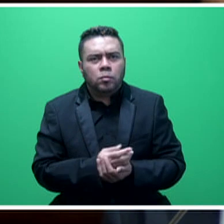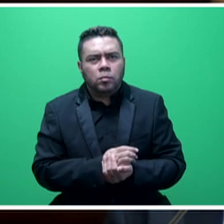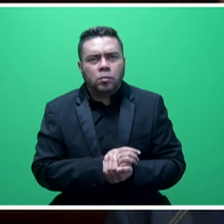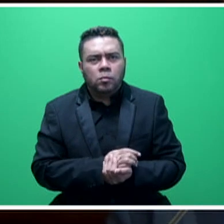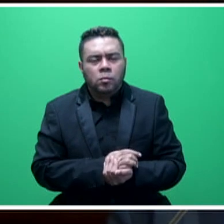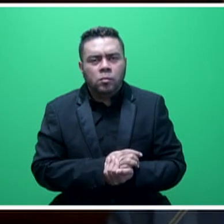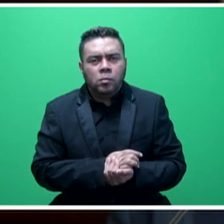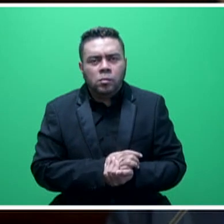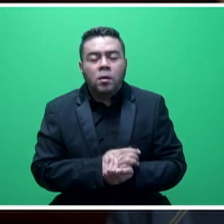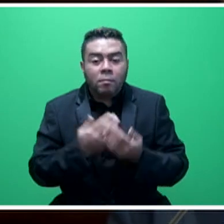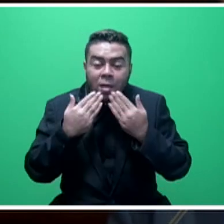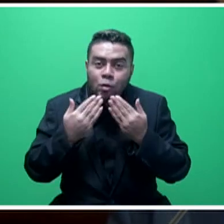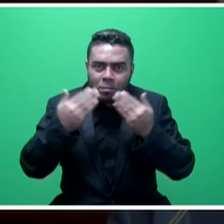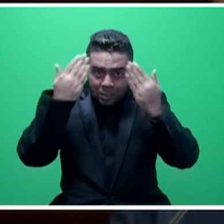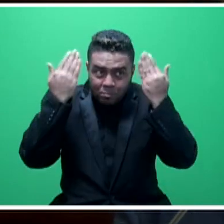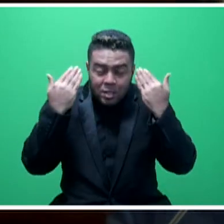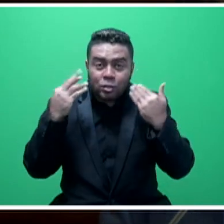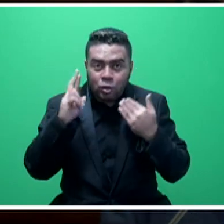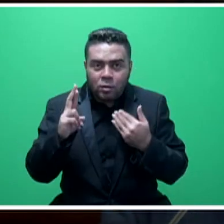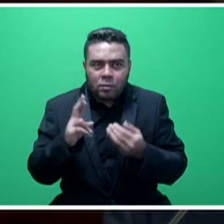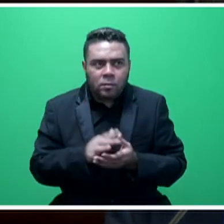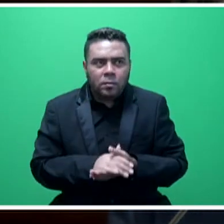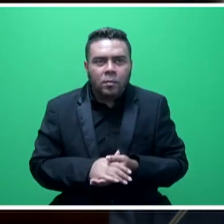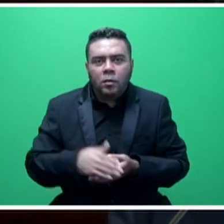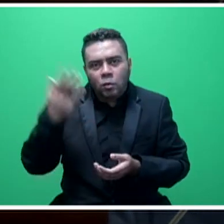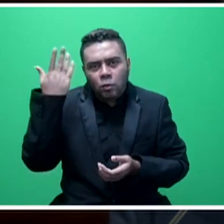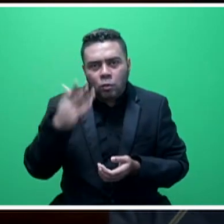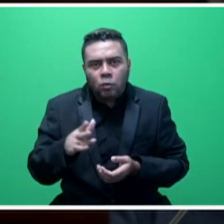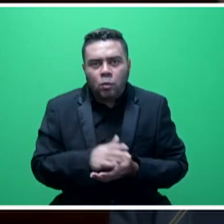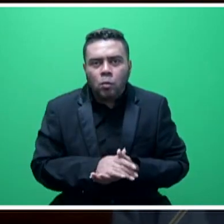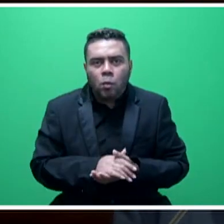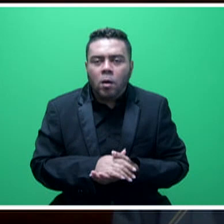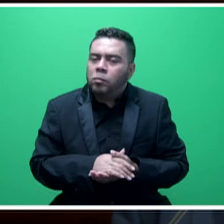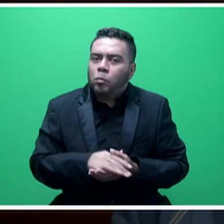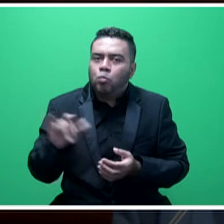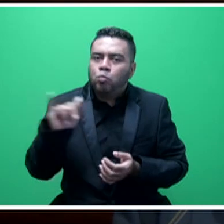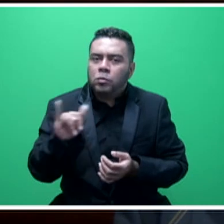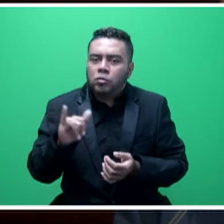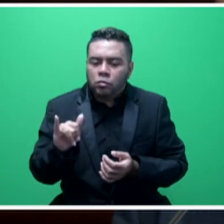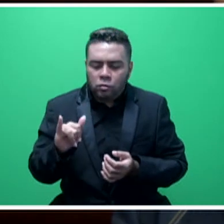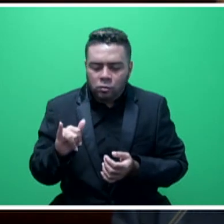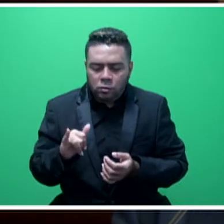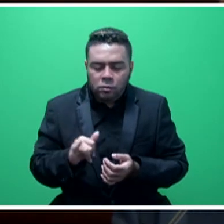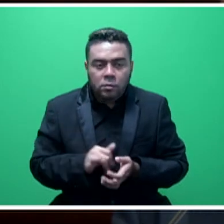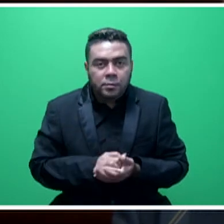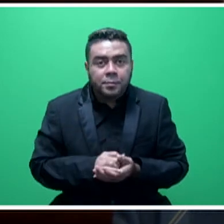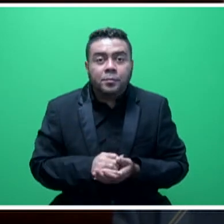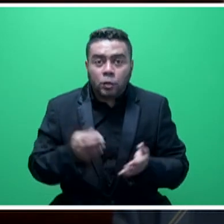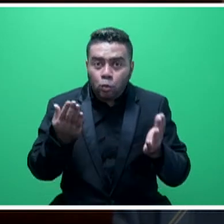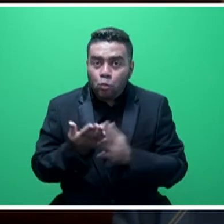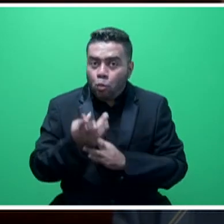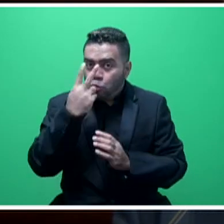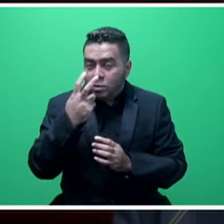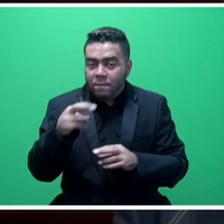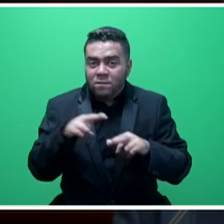Thank you, Mr. Speaker, sir. I don't think she understands which portfolios I have. Through Tourism Fiji, Mr. Speaker, we've